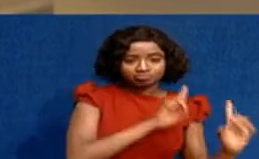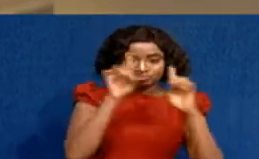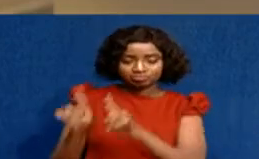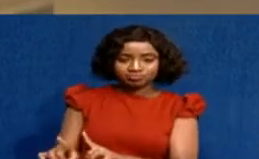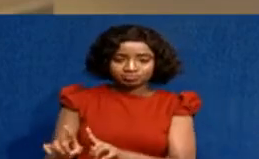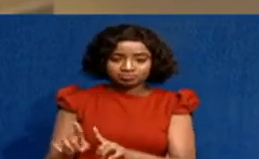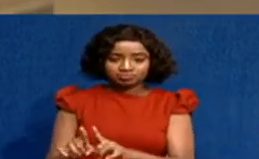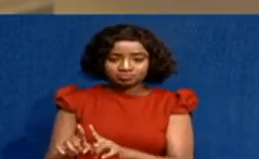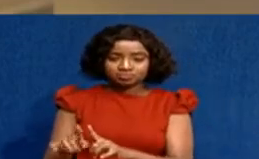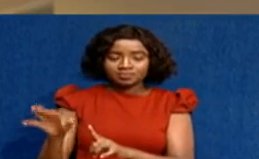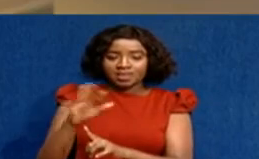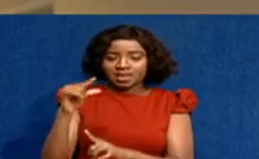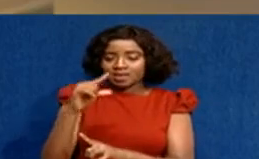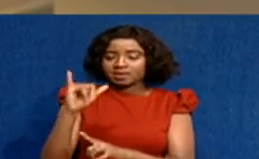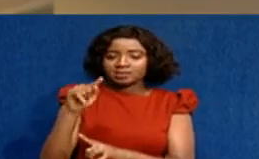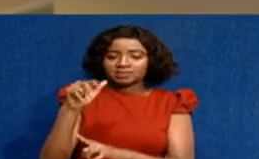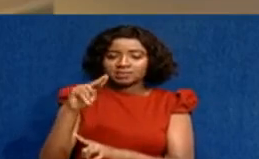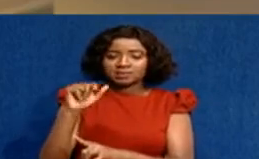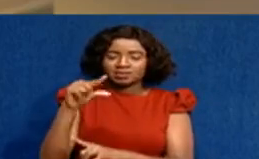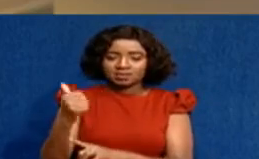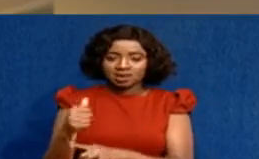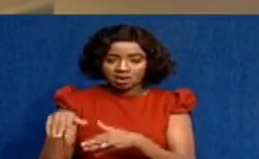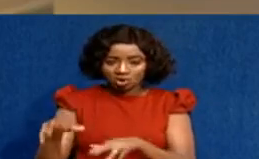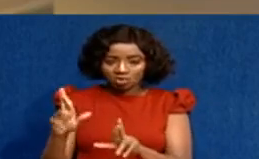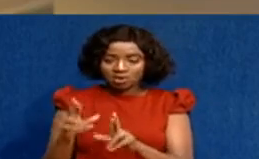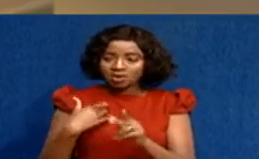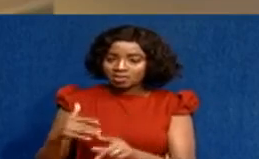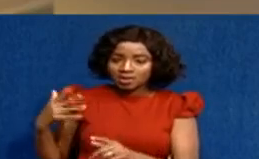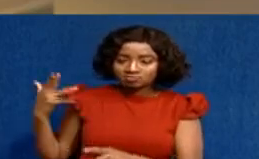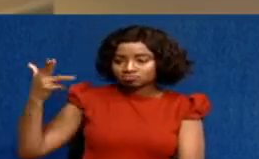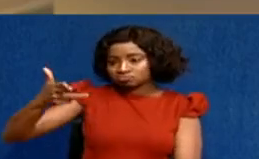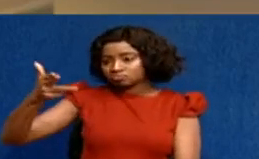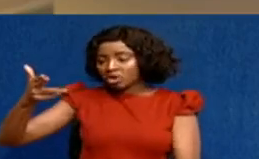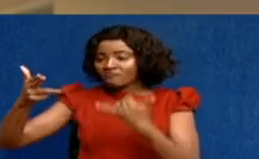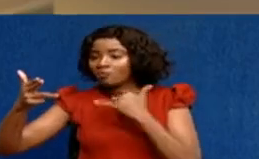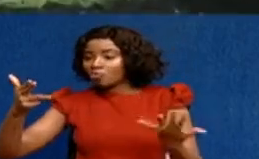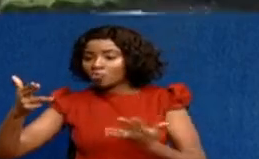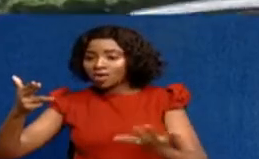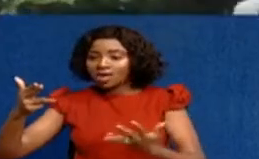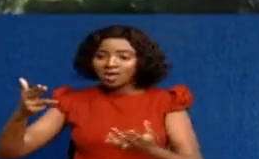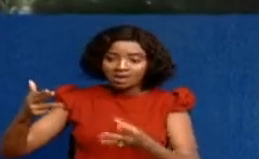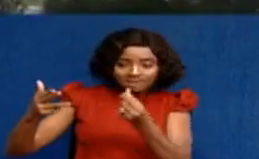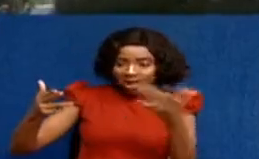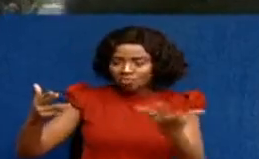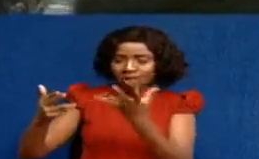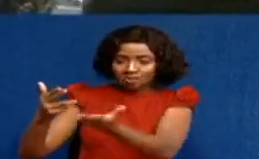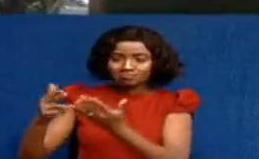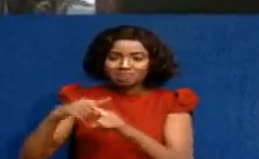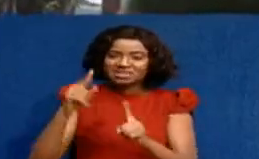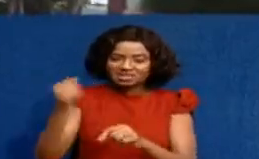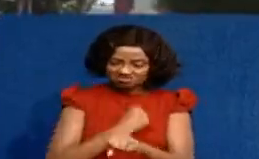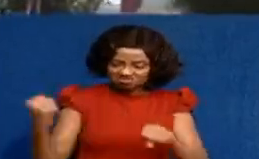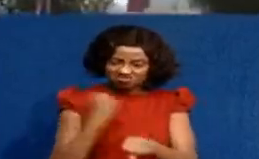along Gitanga Road. Witnesses told police that the gunmen approached the victim and demanded his mobile phone and cash. And when he